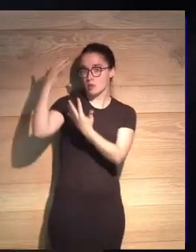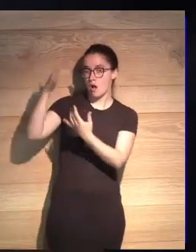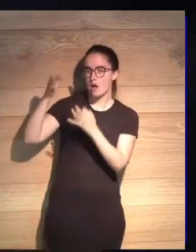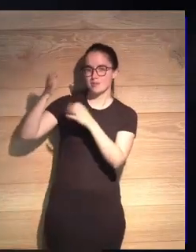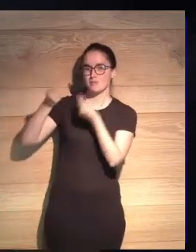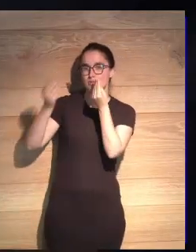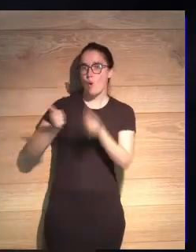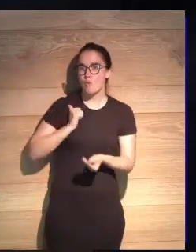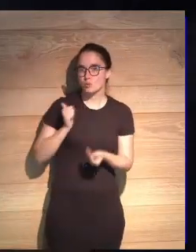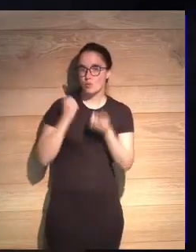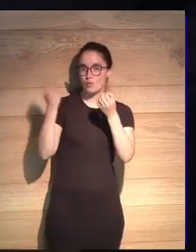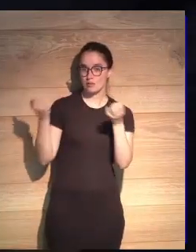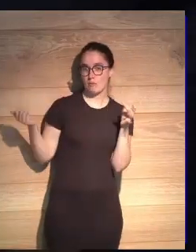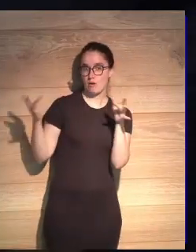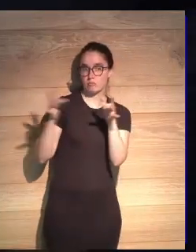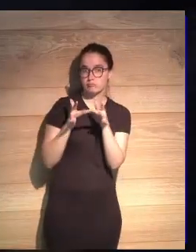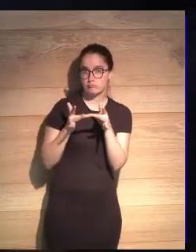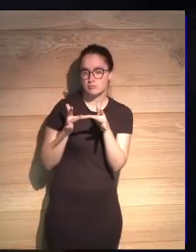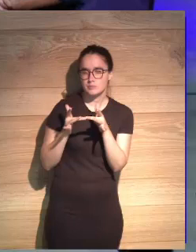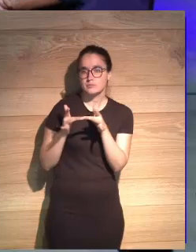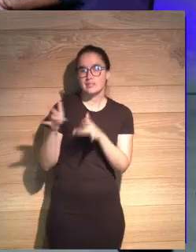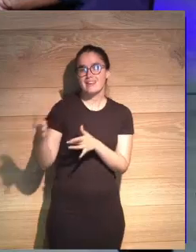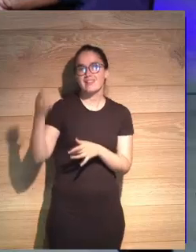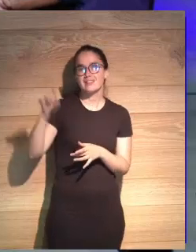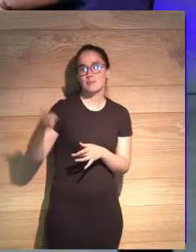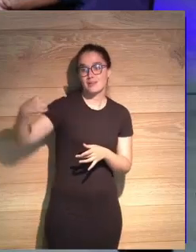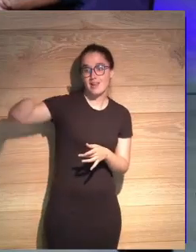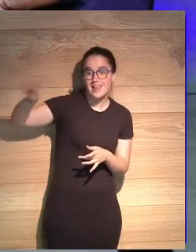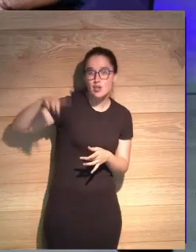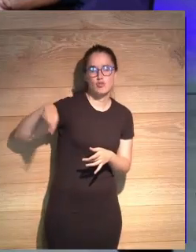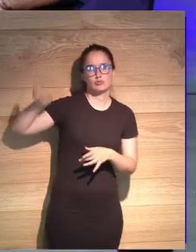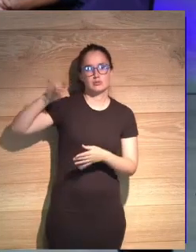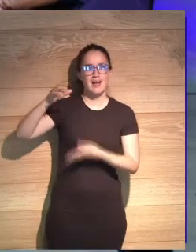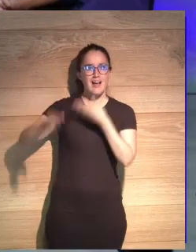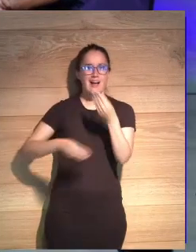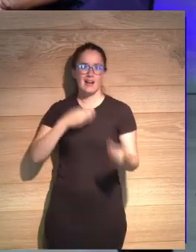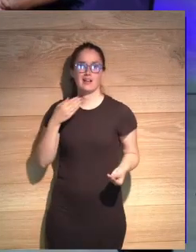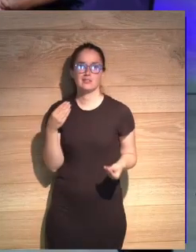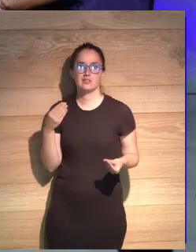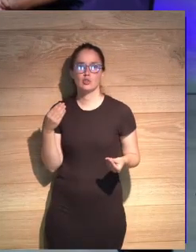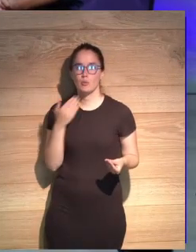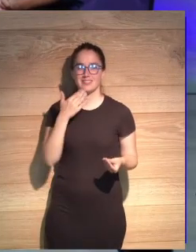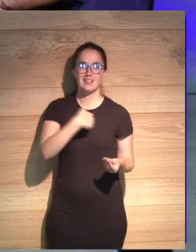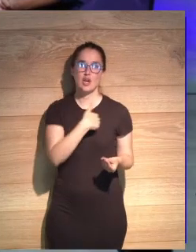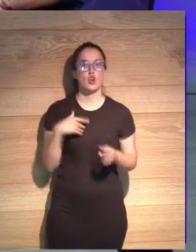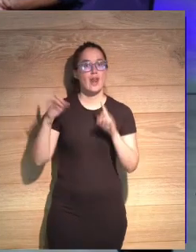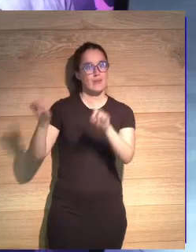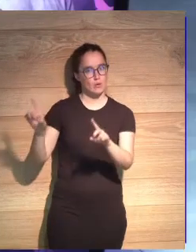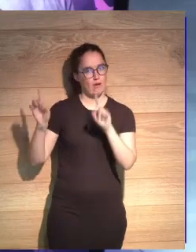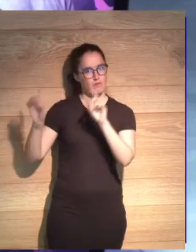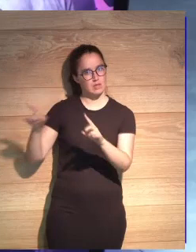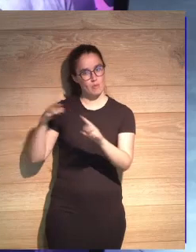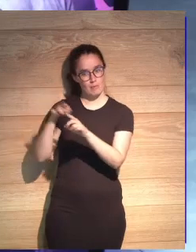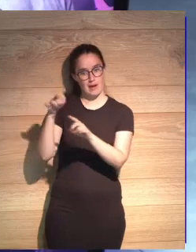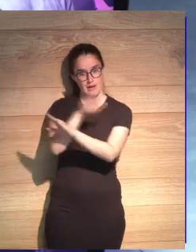idols tell you. So these people have become idols, and we have an opportunity to approach them and have them